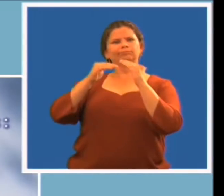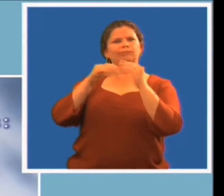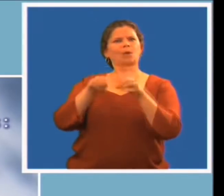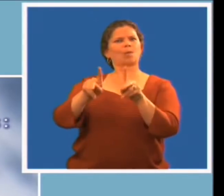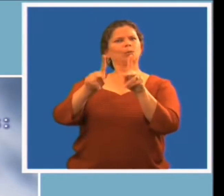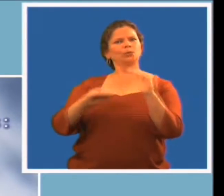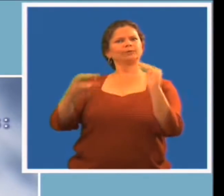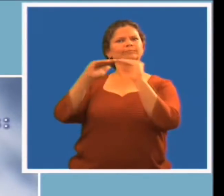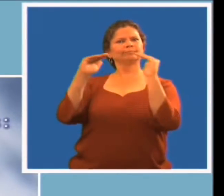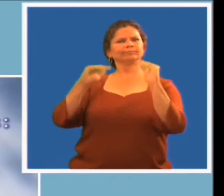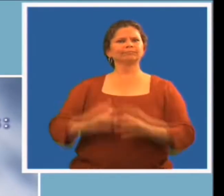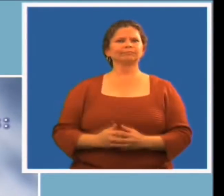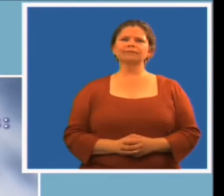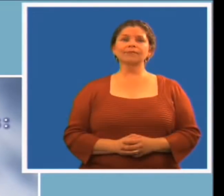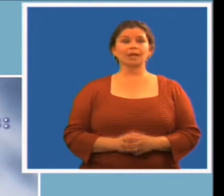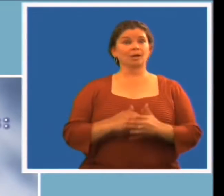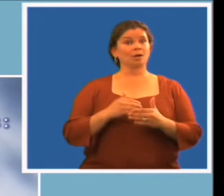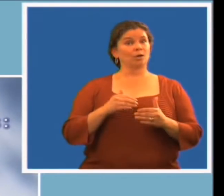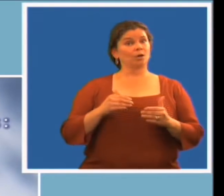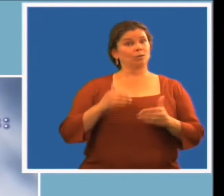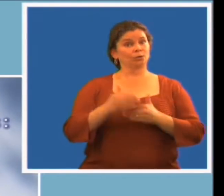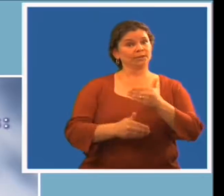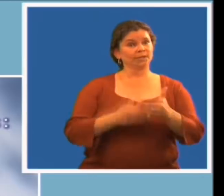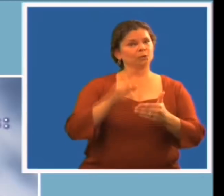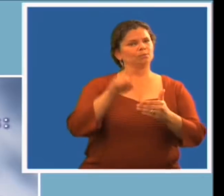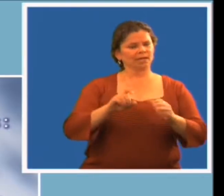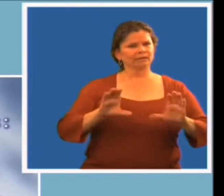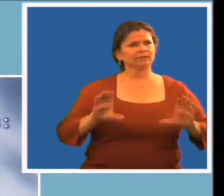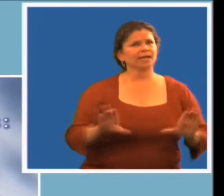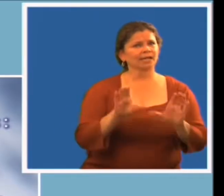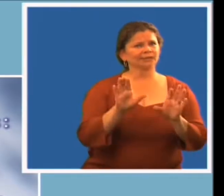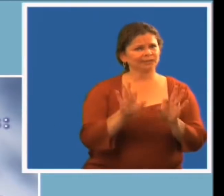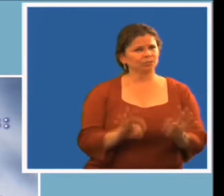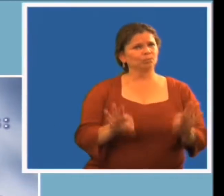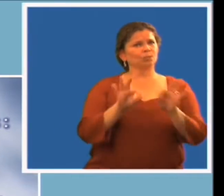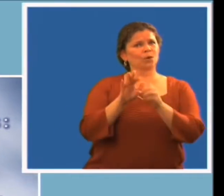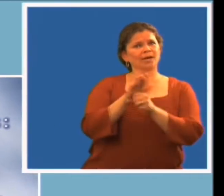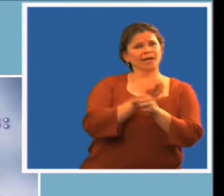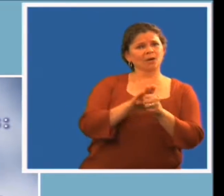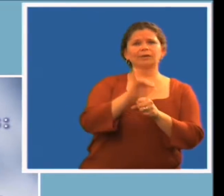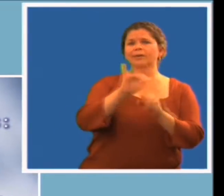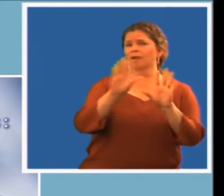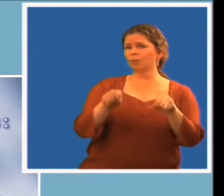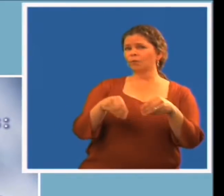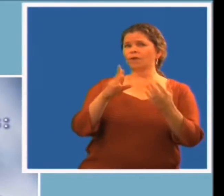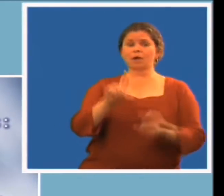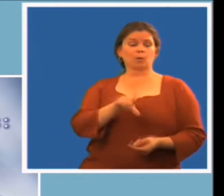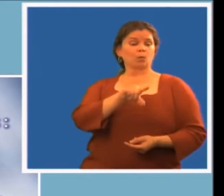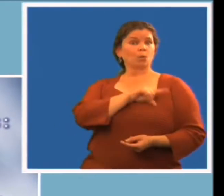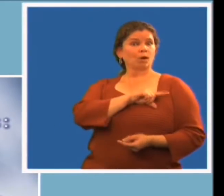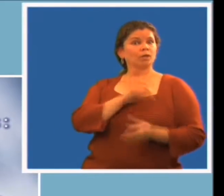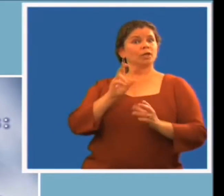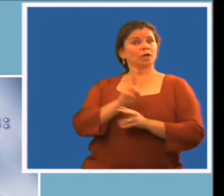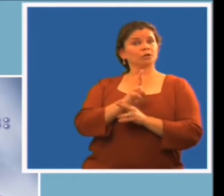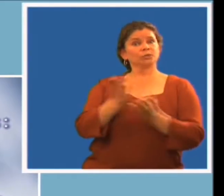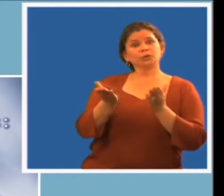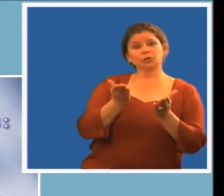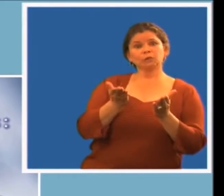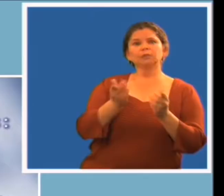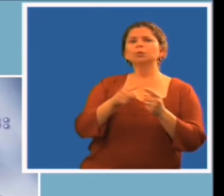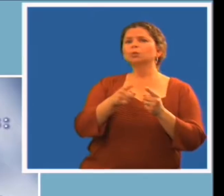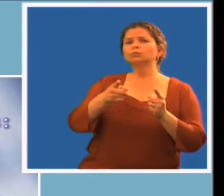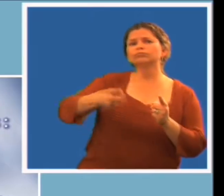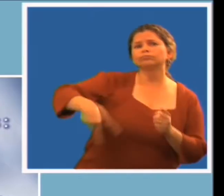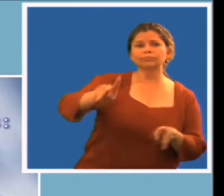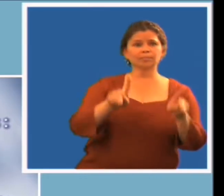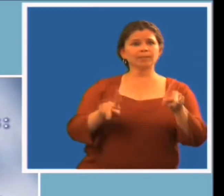independence, dignity, integration, and equality of opportunity. Procedures must address key